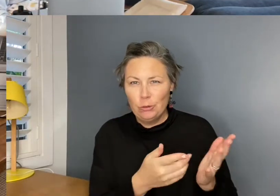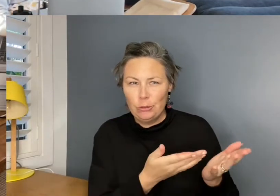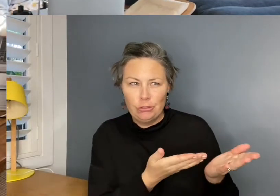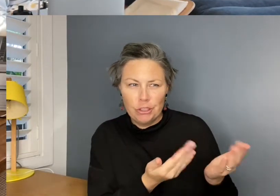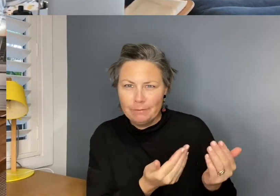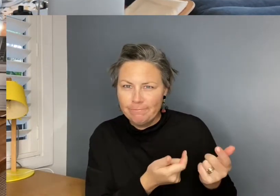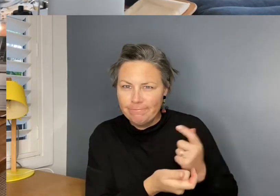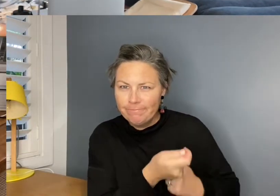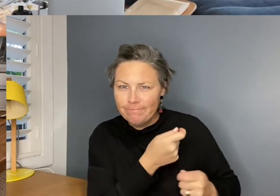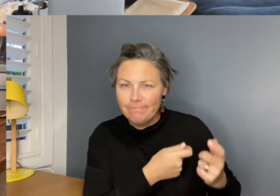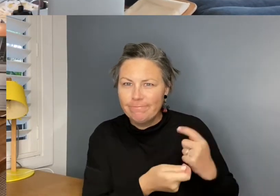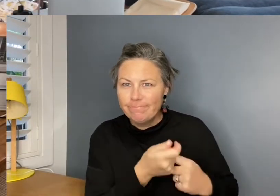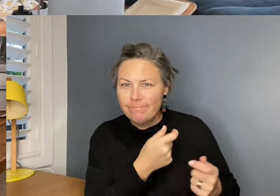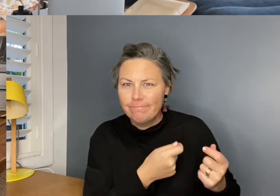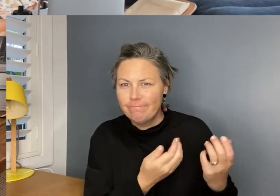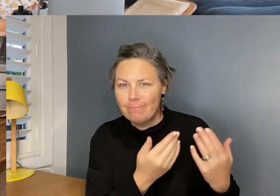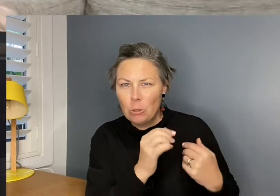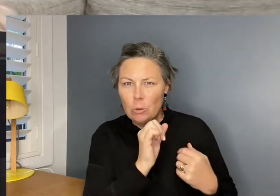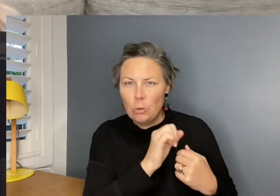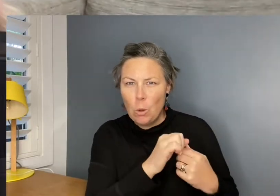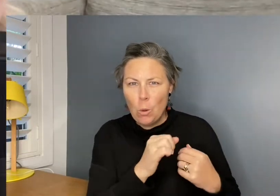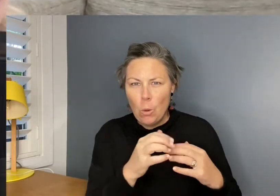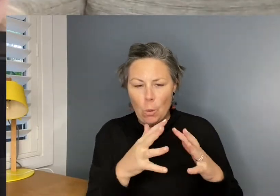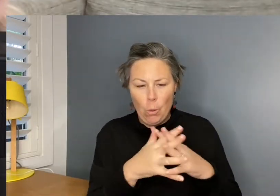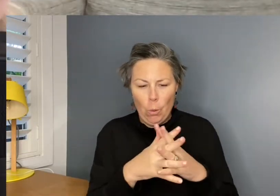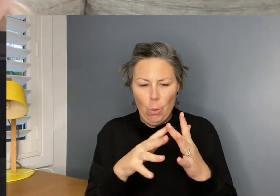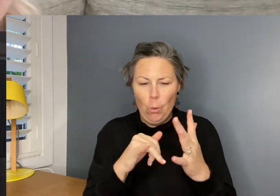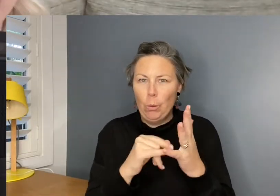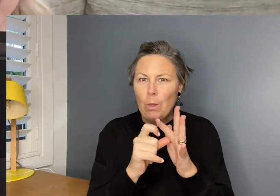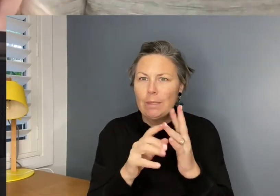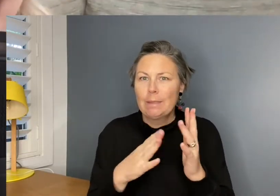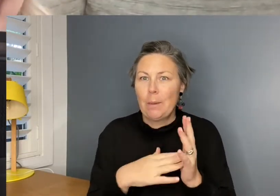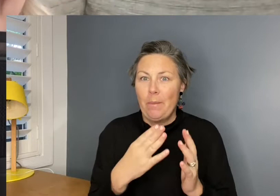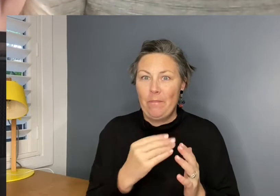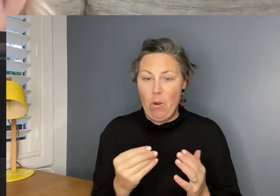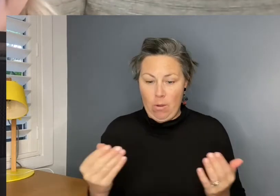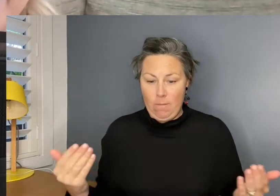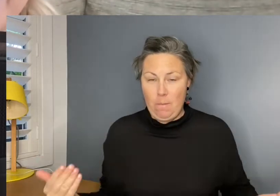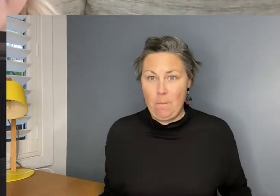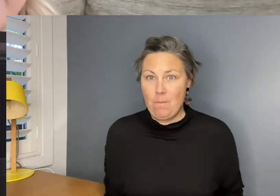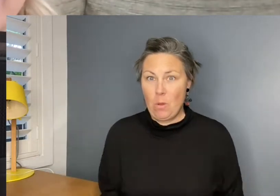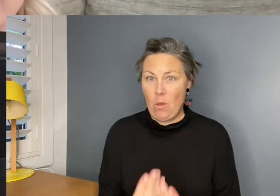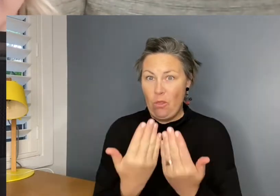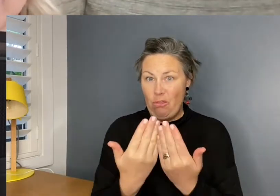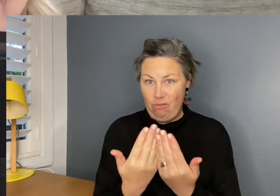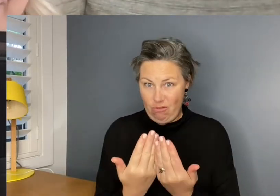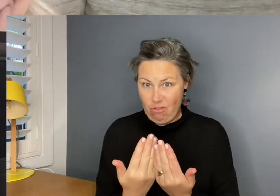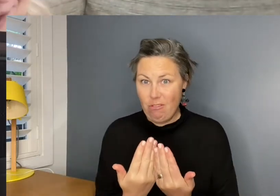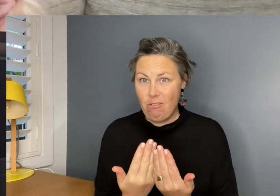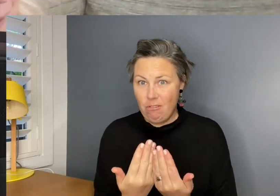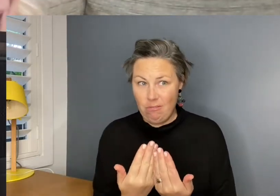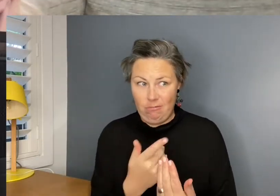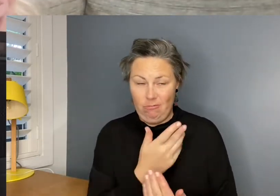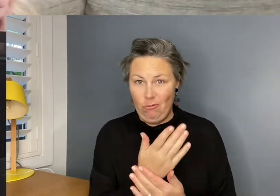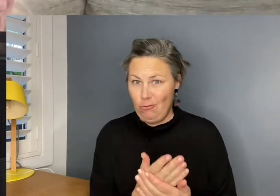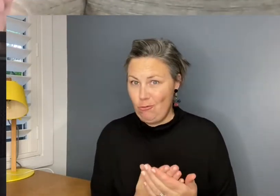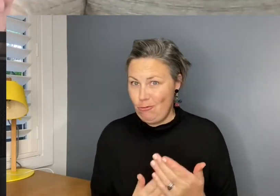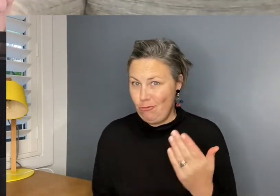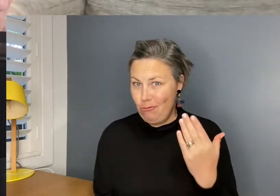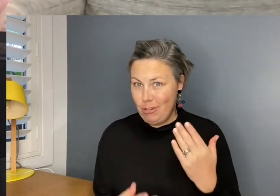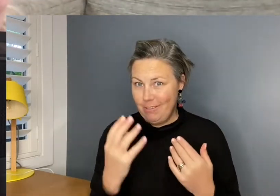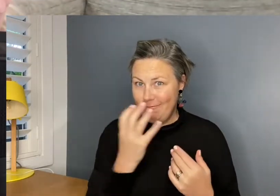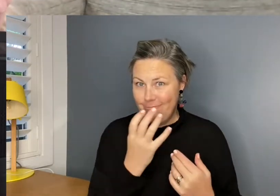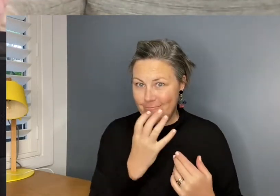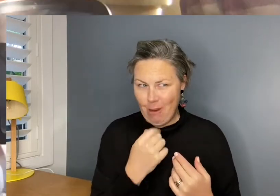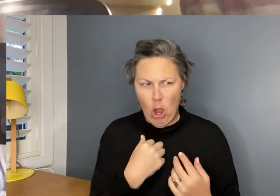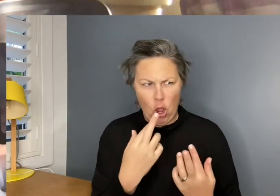little wise words of wisdom from her birth story. I hope you've got some wise words of wisdom